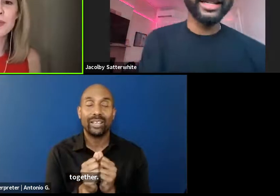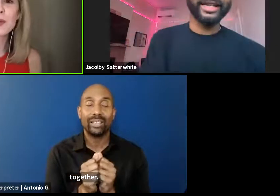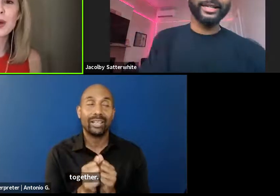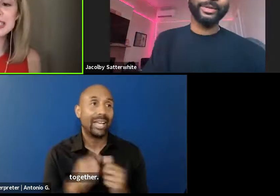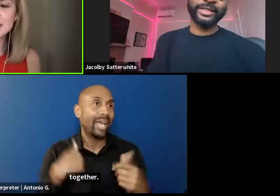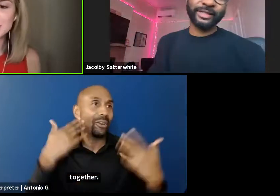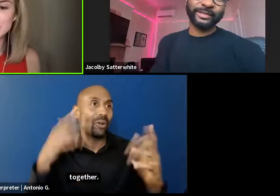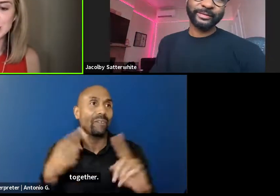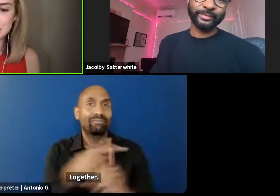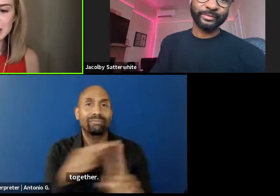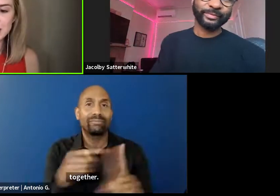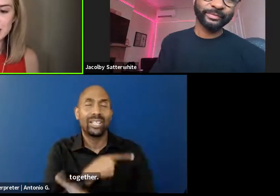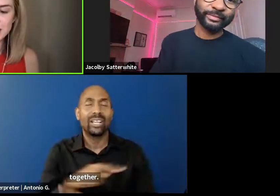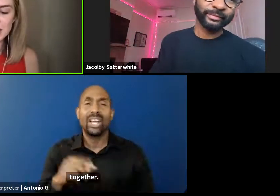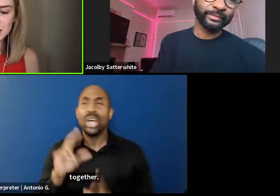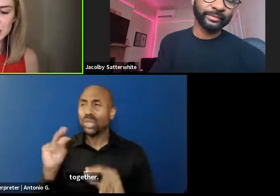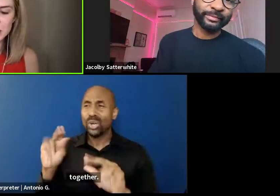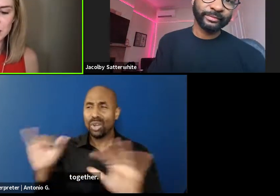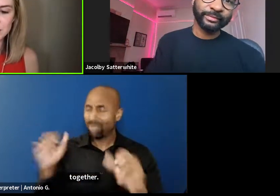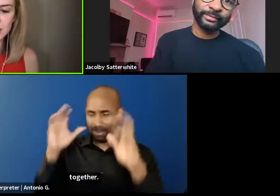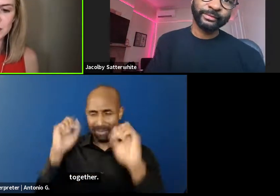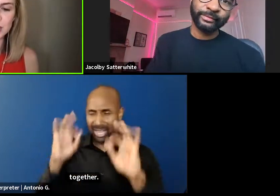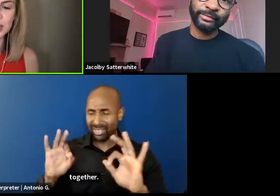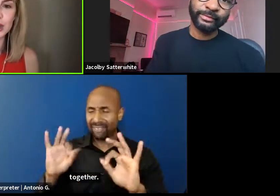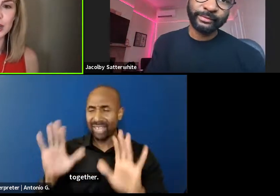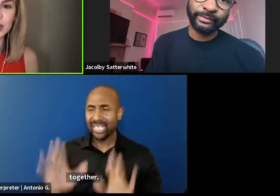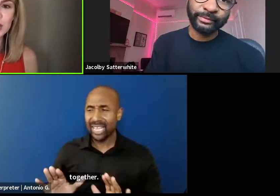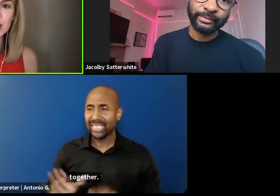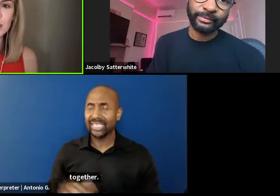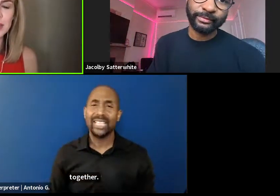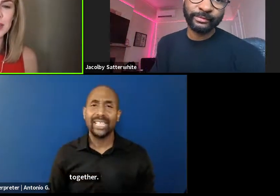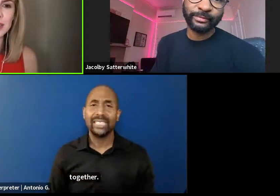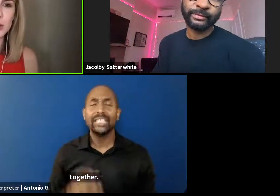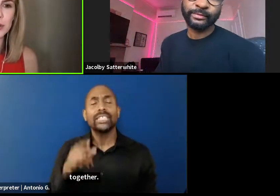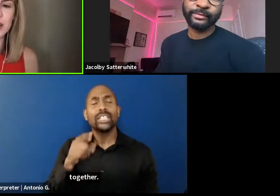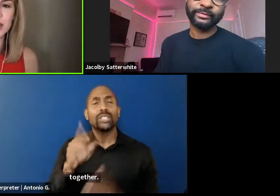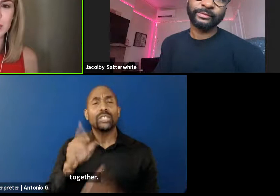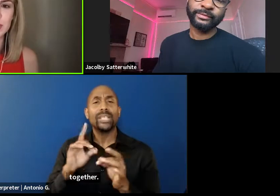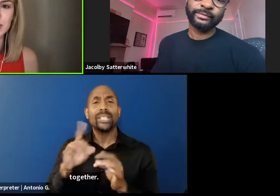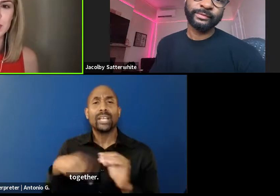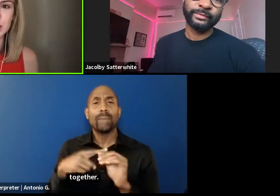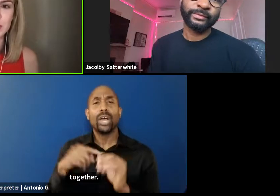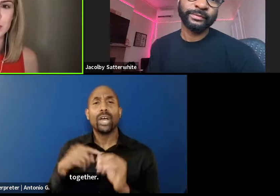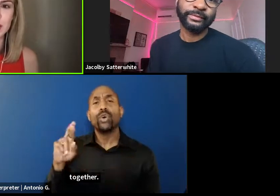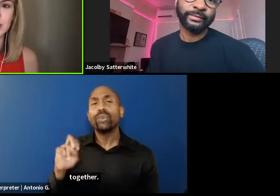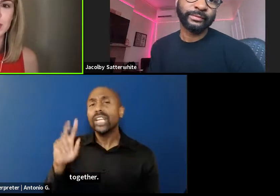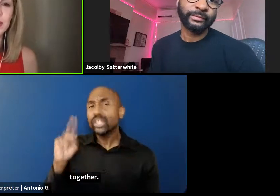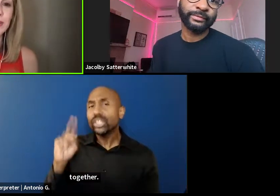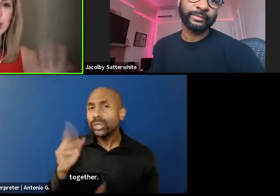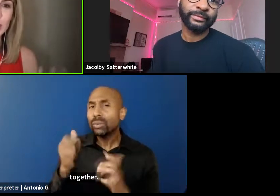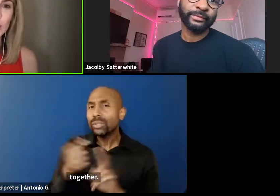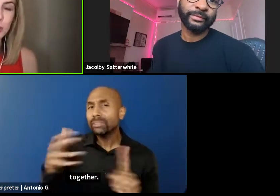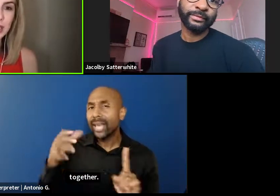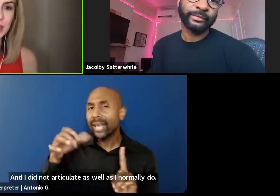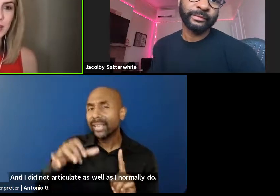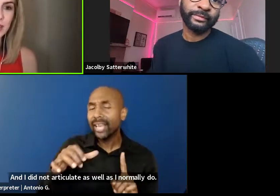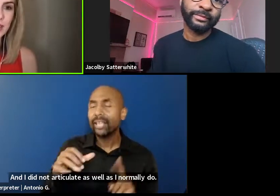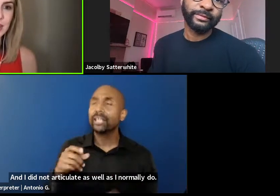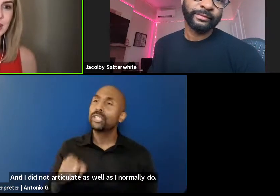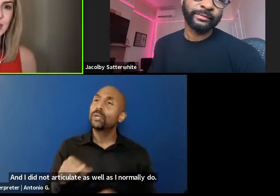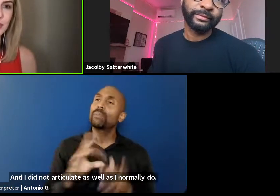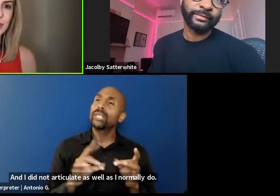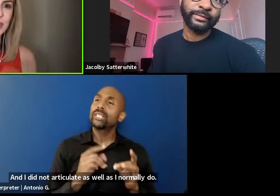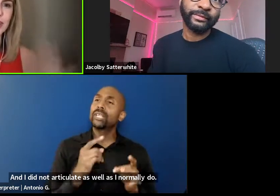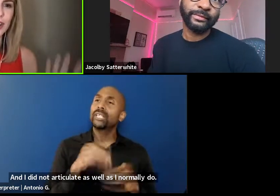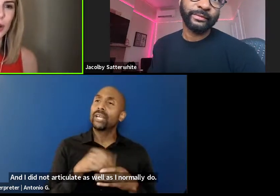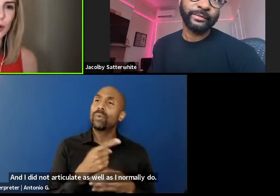fantastic. But I wanted to ask you to expand on the idea of like return. I think somewhere you talked about this as being about finding home again, or this